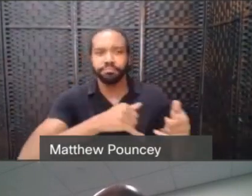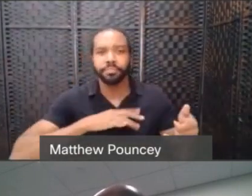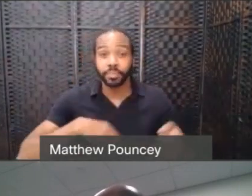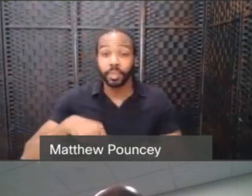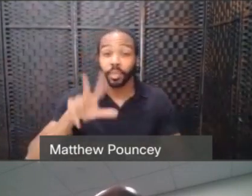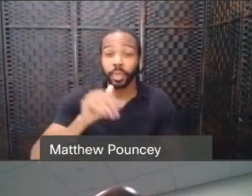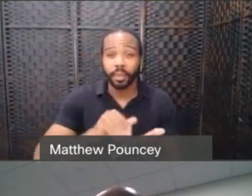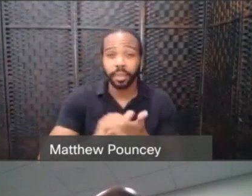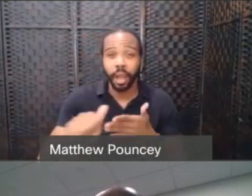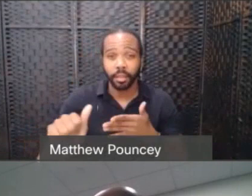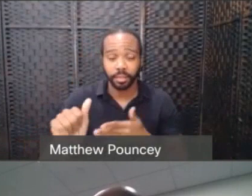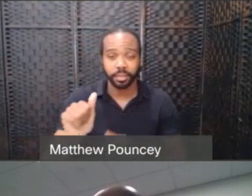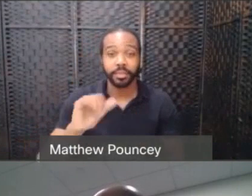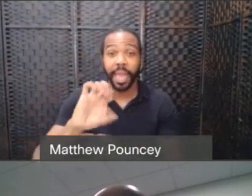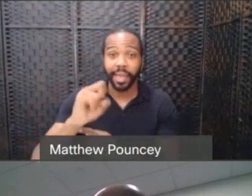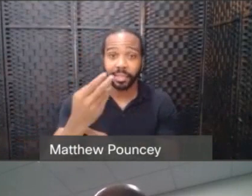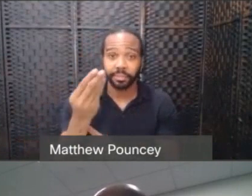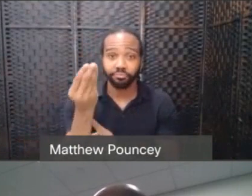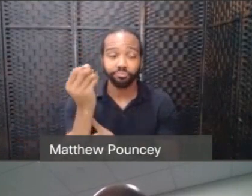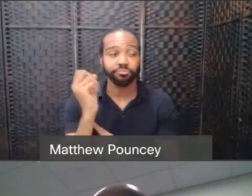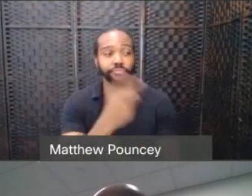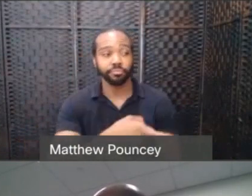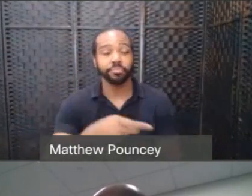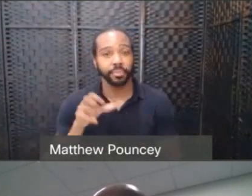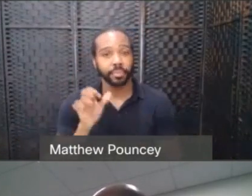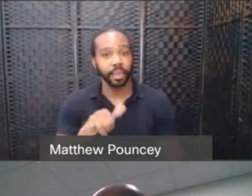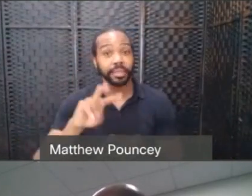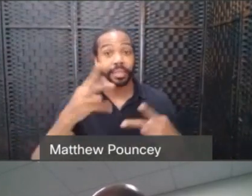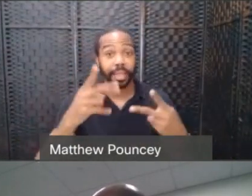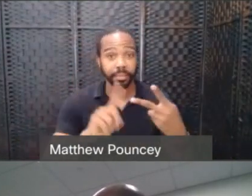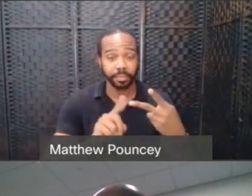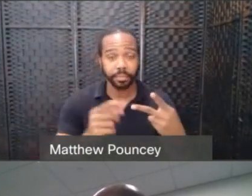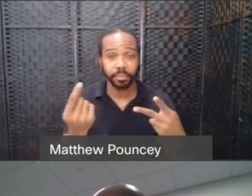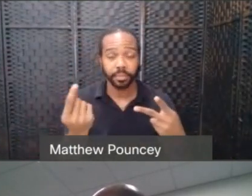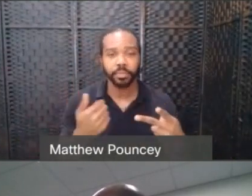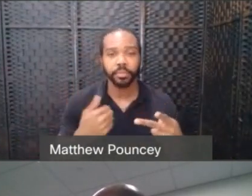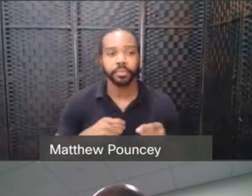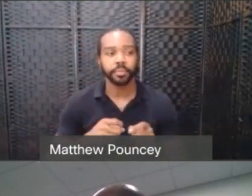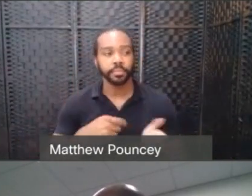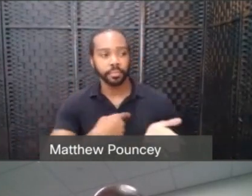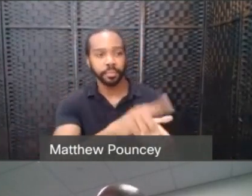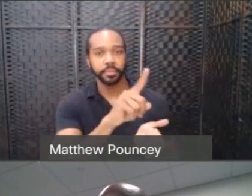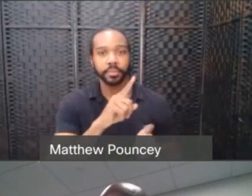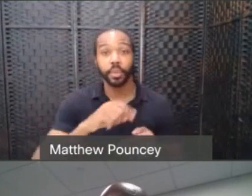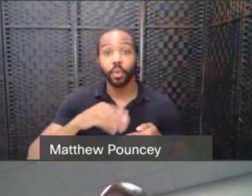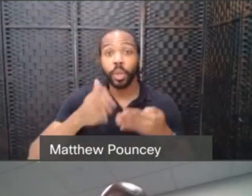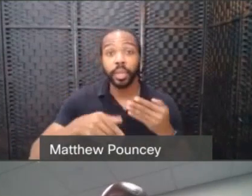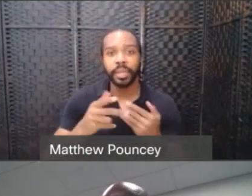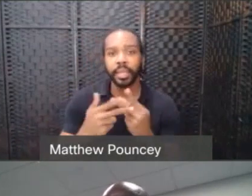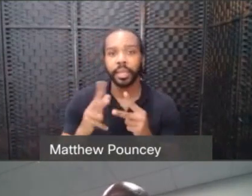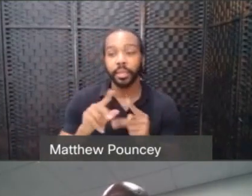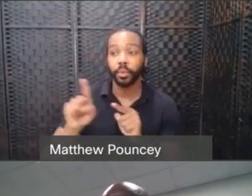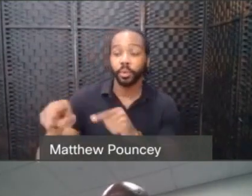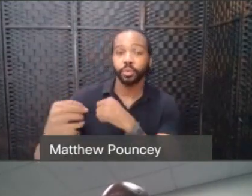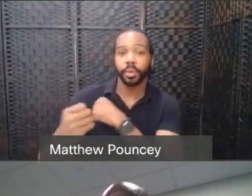cash. The second prize is a weekend trip to either the beach or